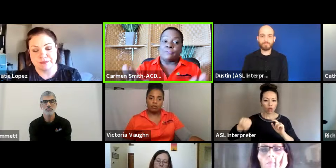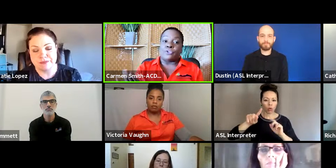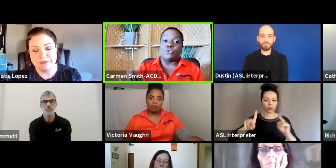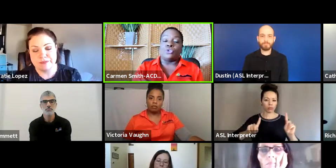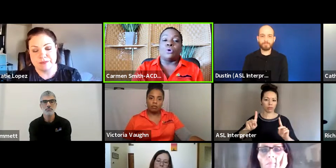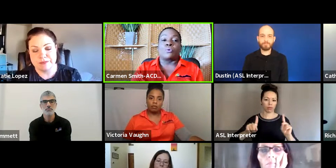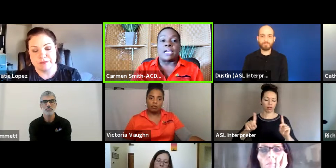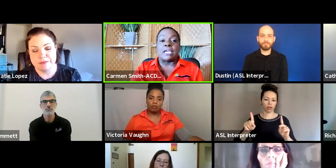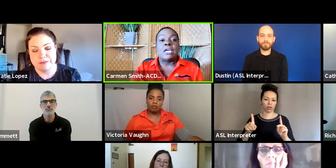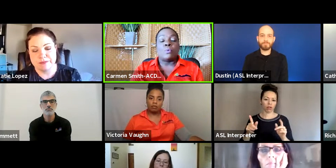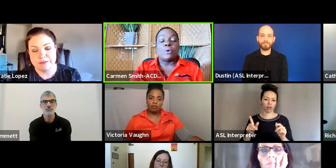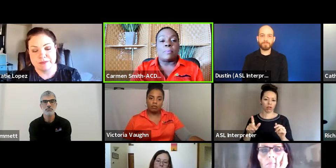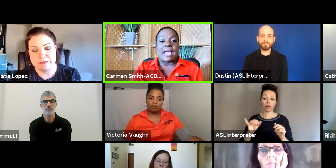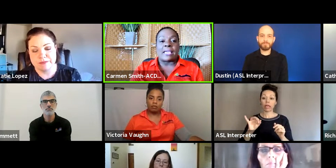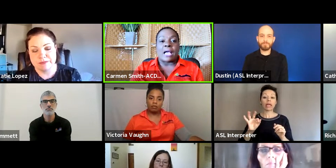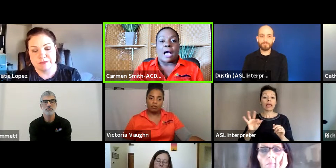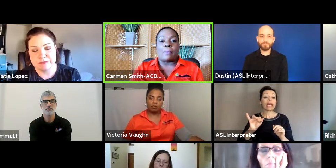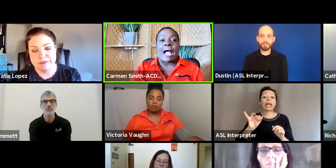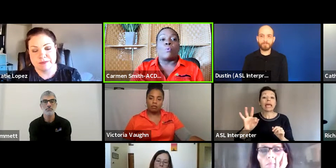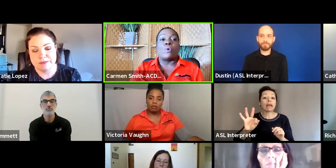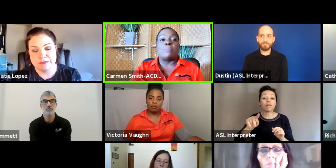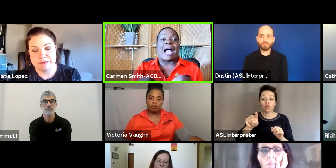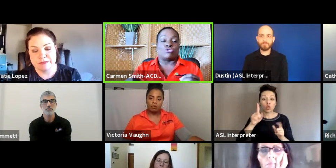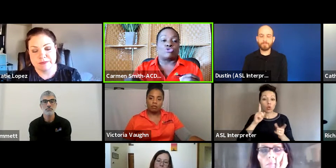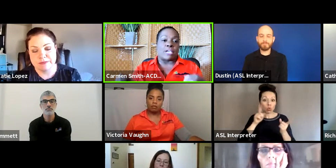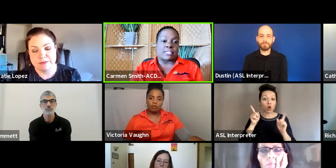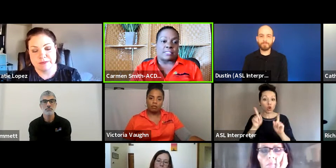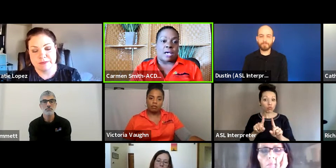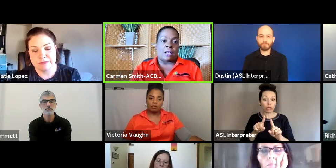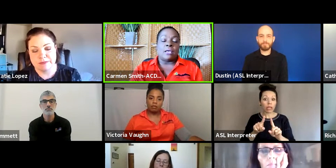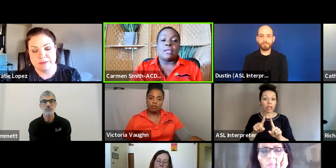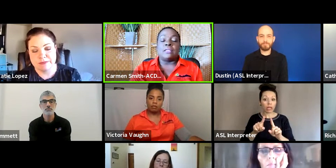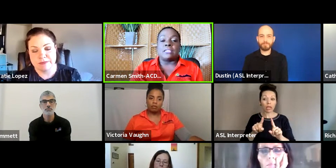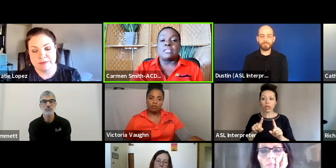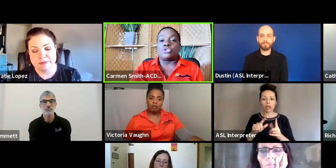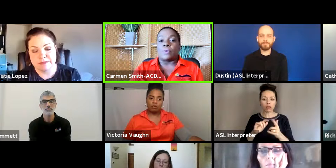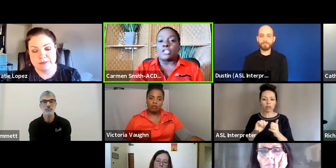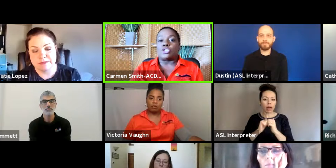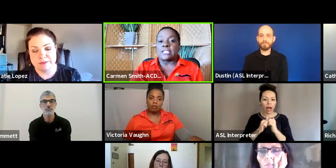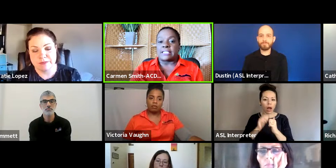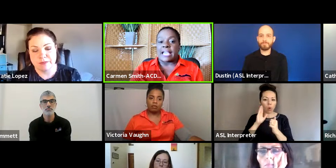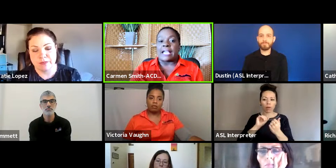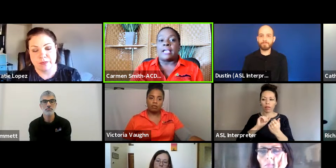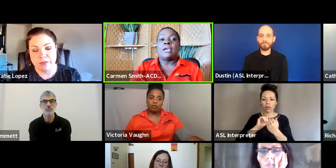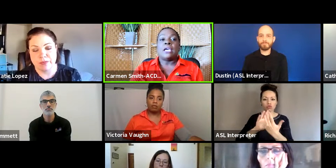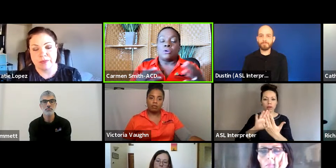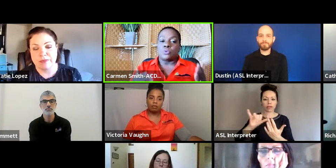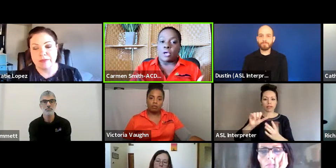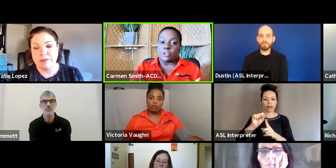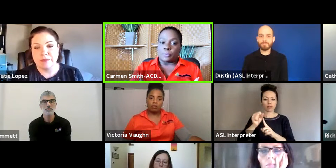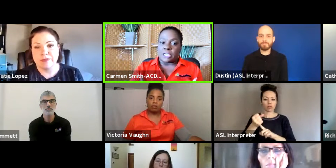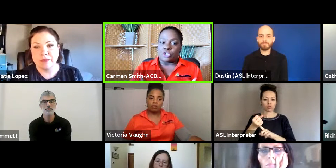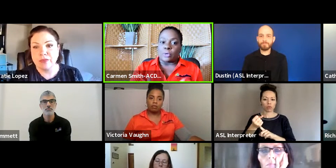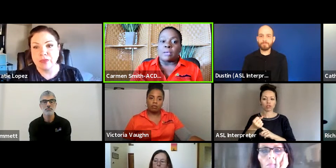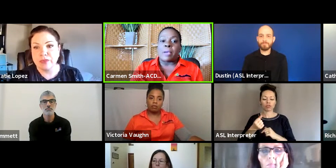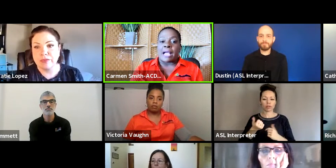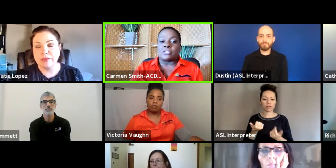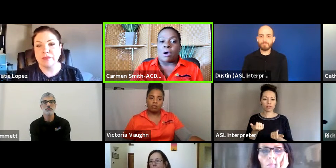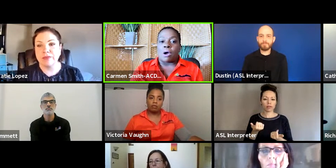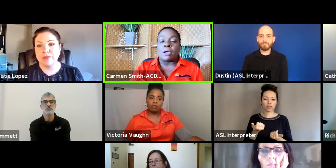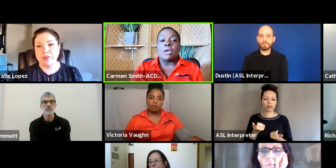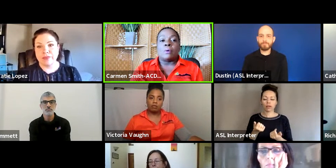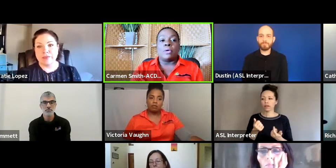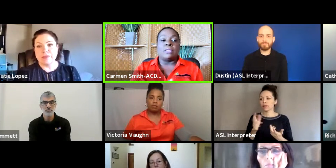again, that is if you do agree with making how we might address this situation, to say, here's what the